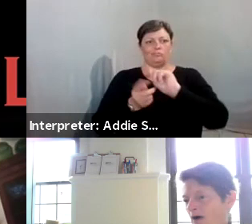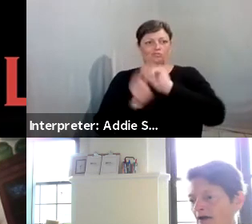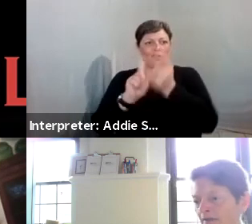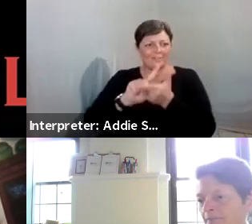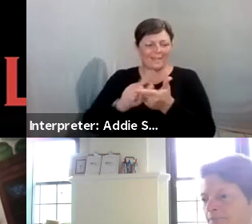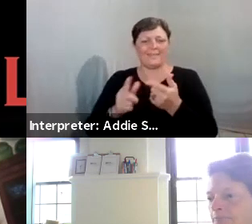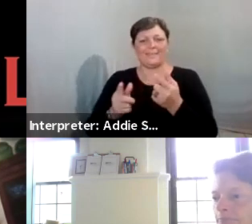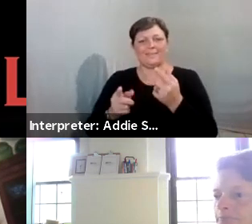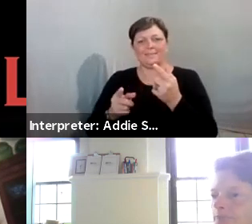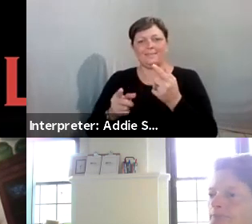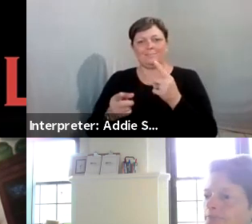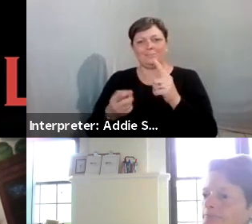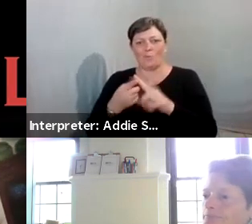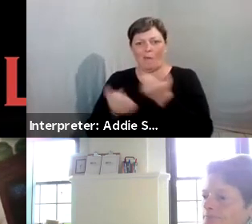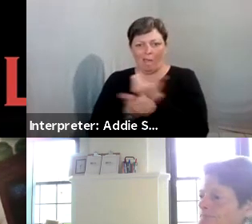Just a thought on that.